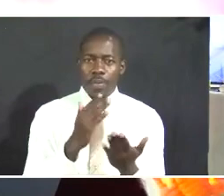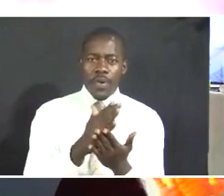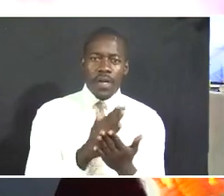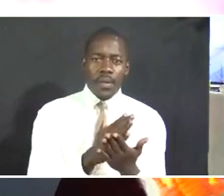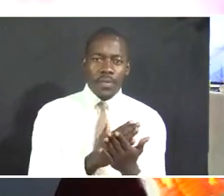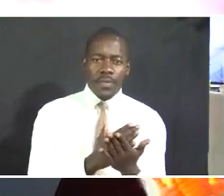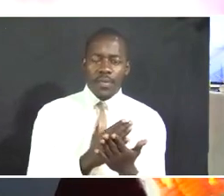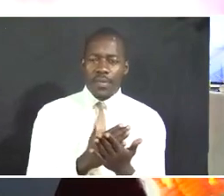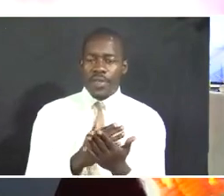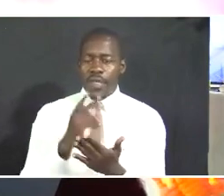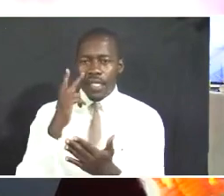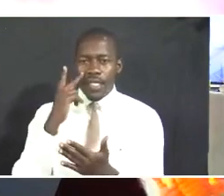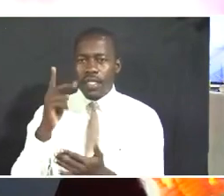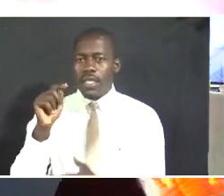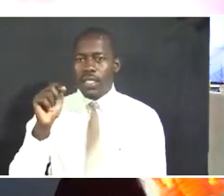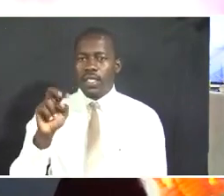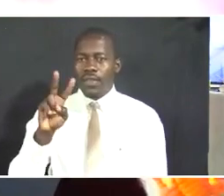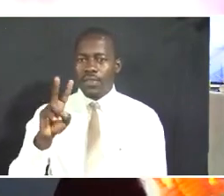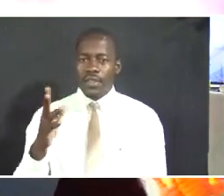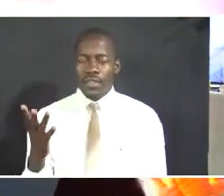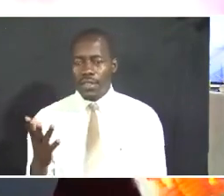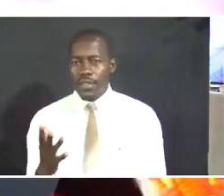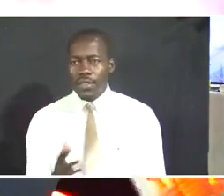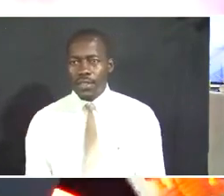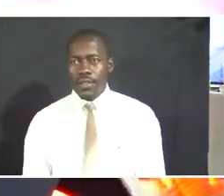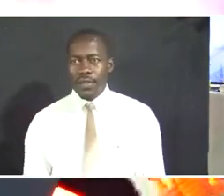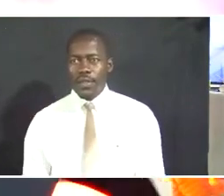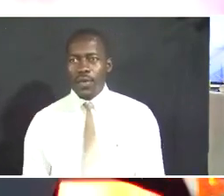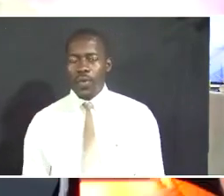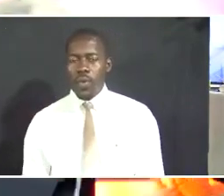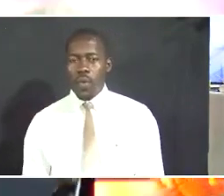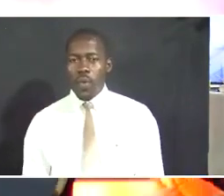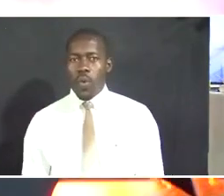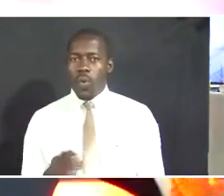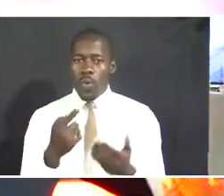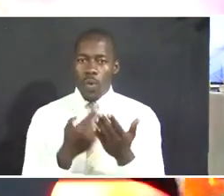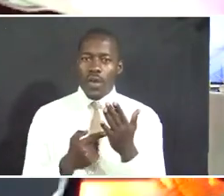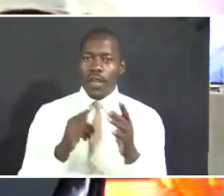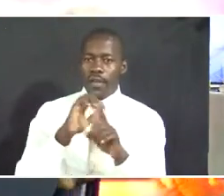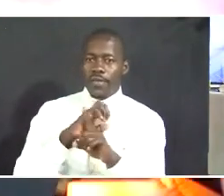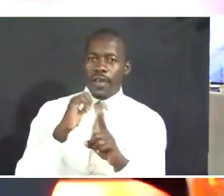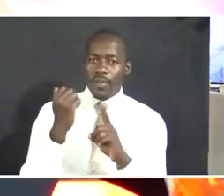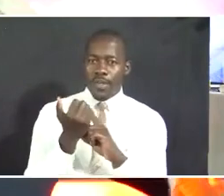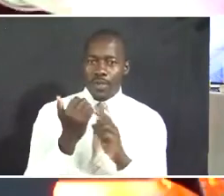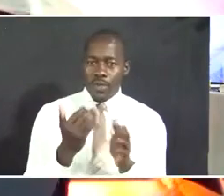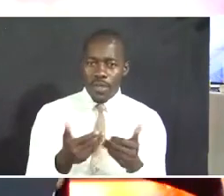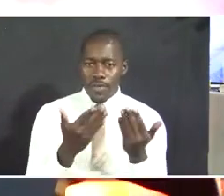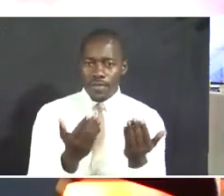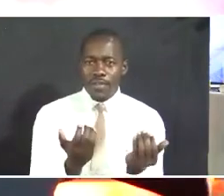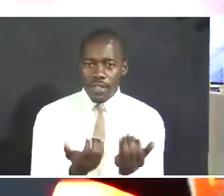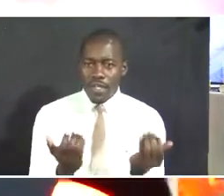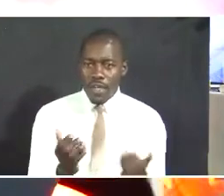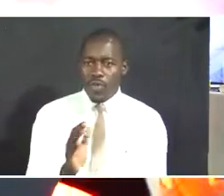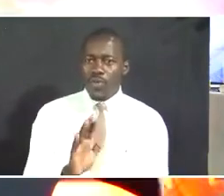they have a TV the whole day, parents? What kind of an environment have you created for your